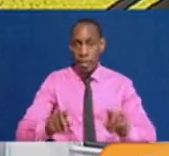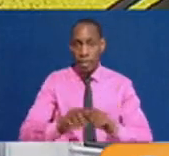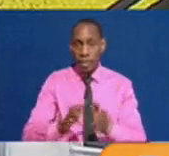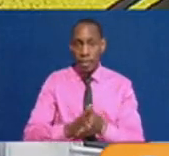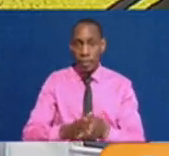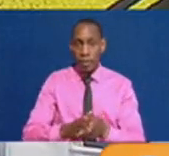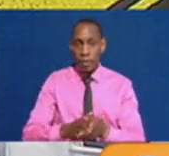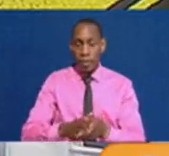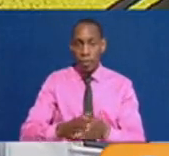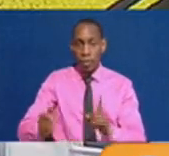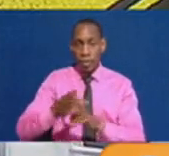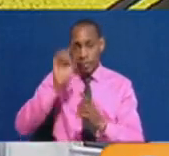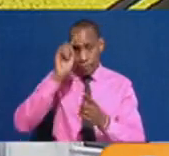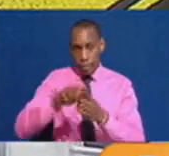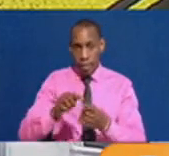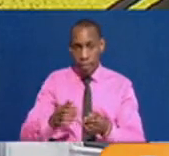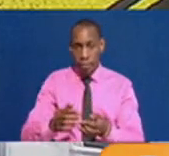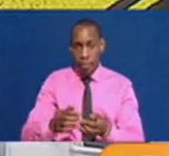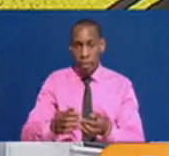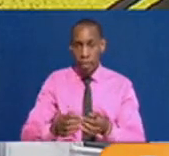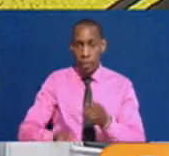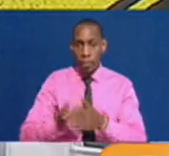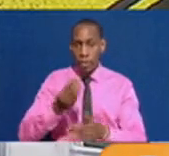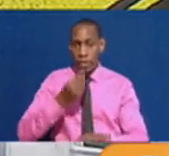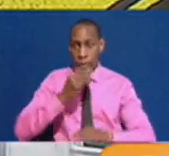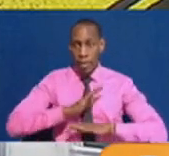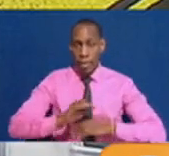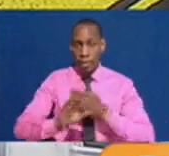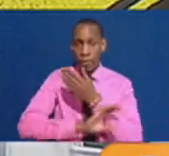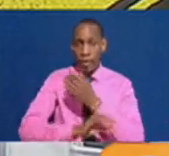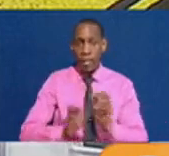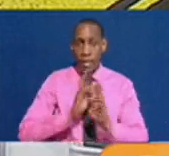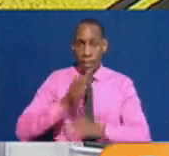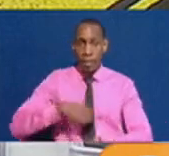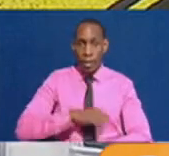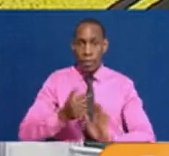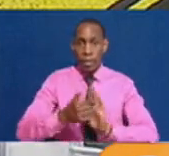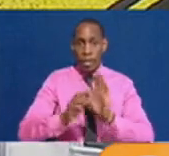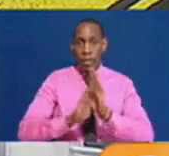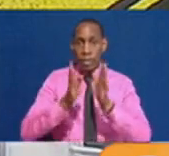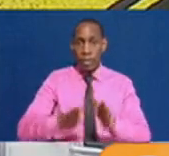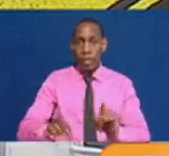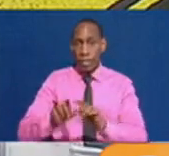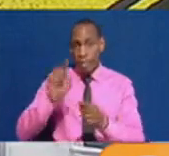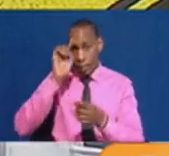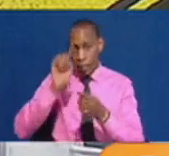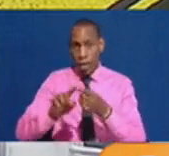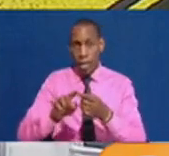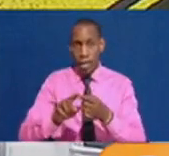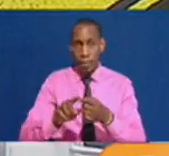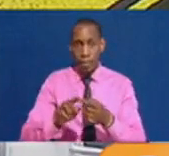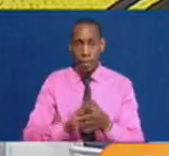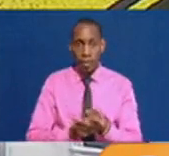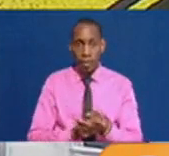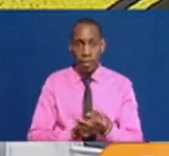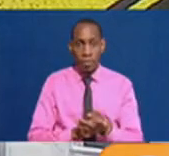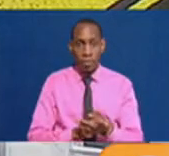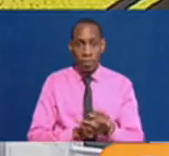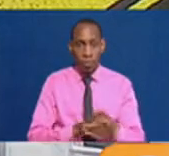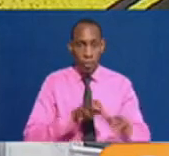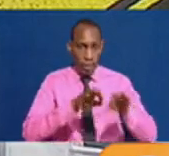overall goal of boosting the country's food security. And as Denis Otieno now reports, developers are also seeking to dispel the myths